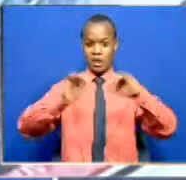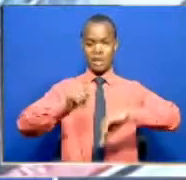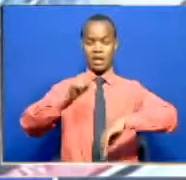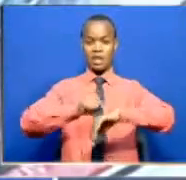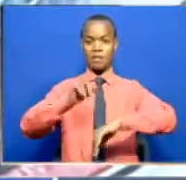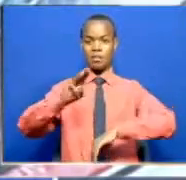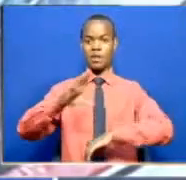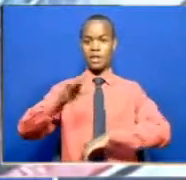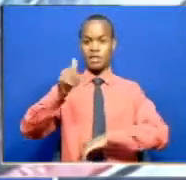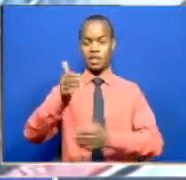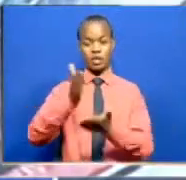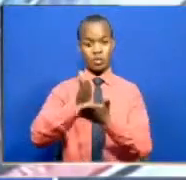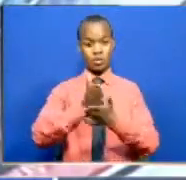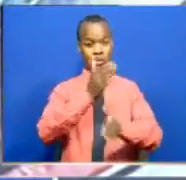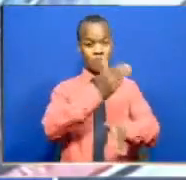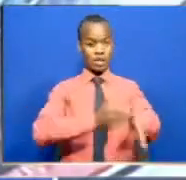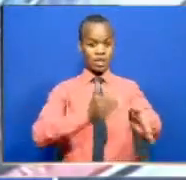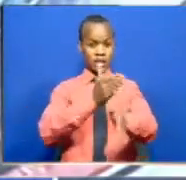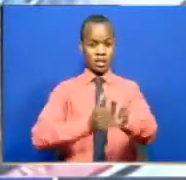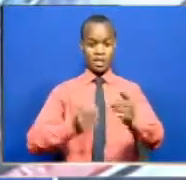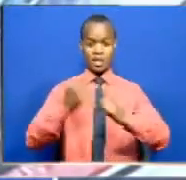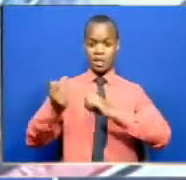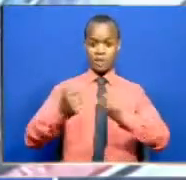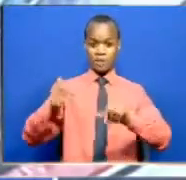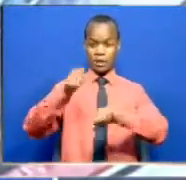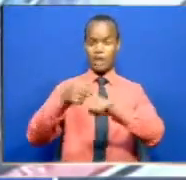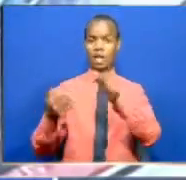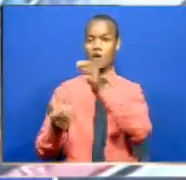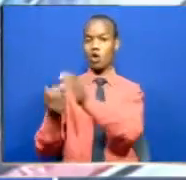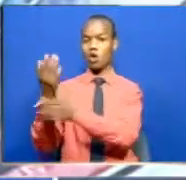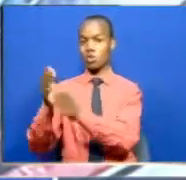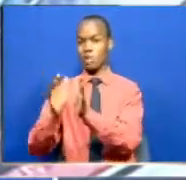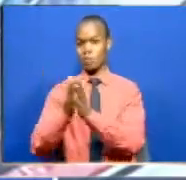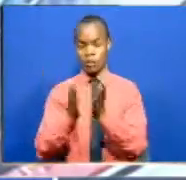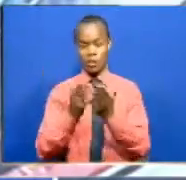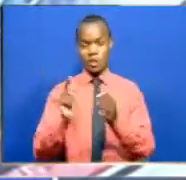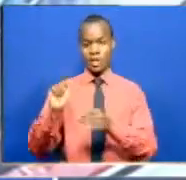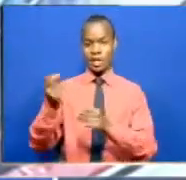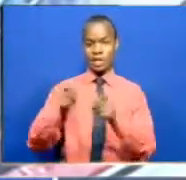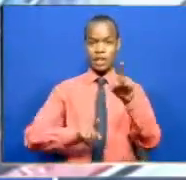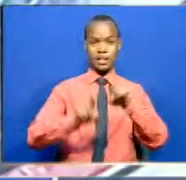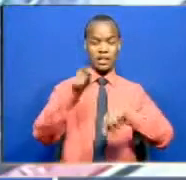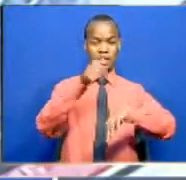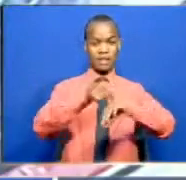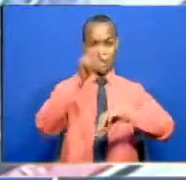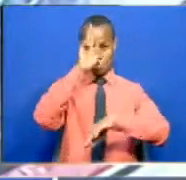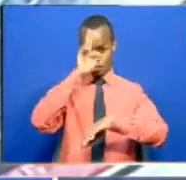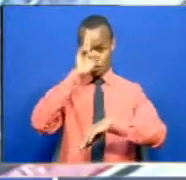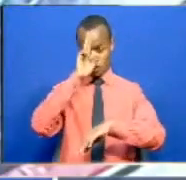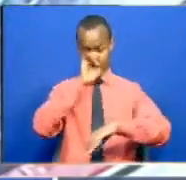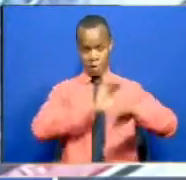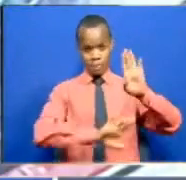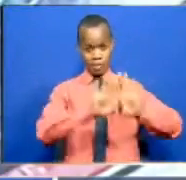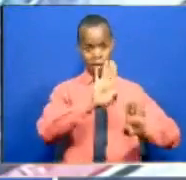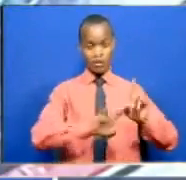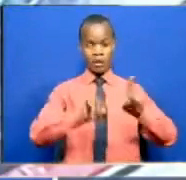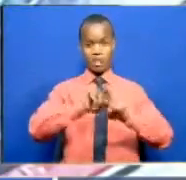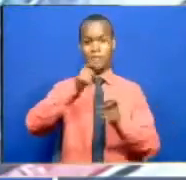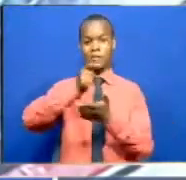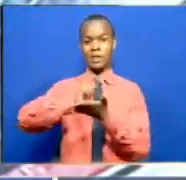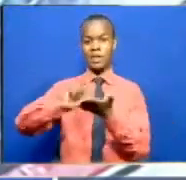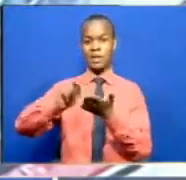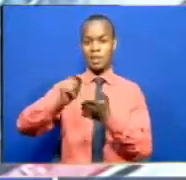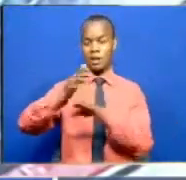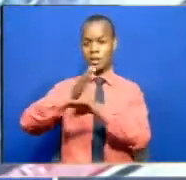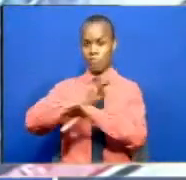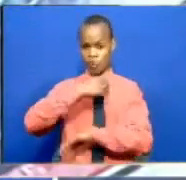nursing injuries. Speaking during the launch of a book documenting Kenya's journey in police reforms, authored by the former Inspector General of